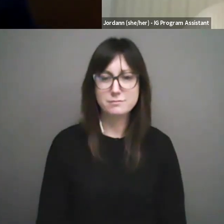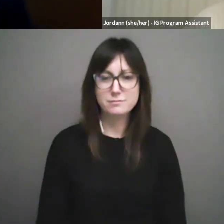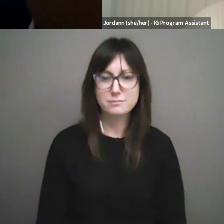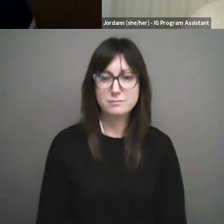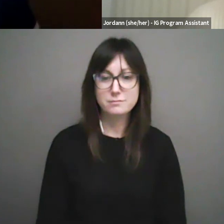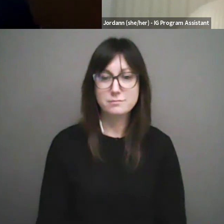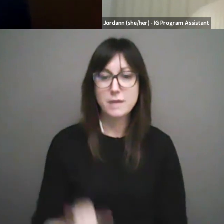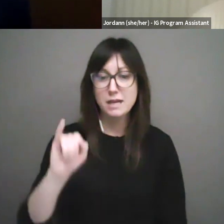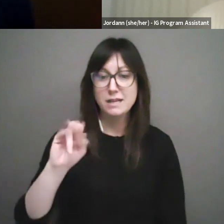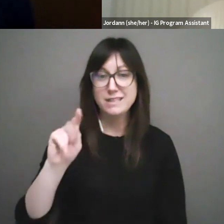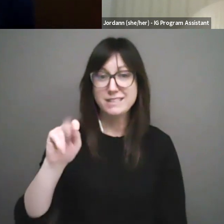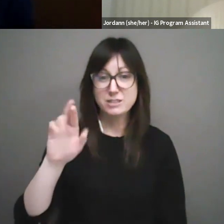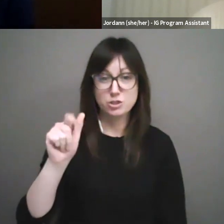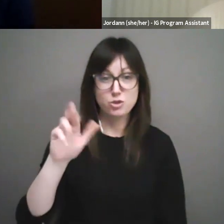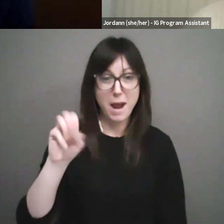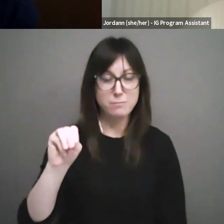Instagram, no, we don't have